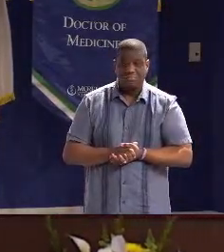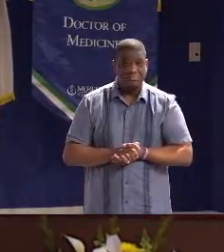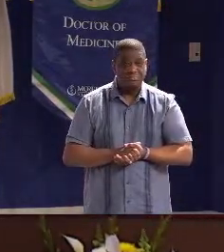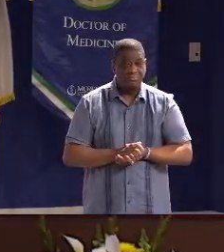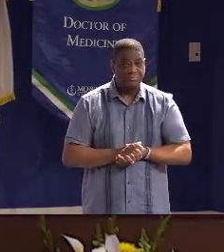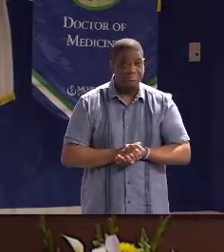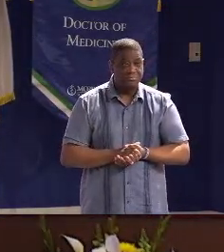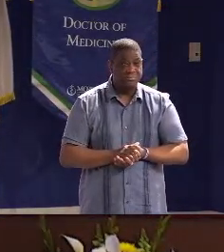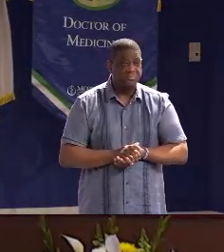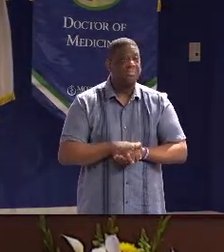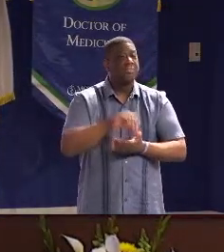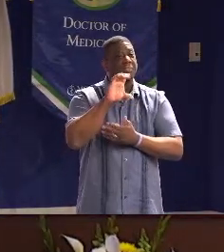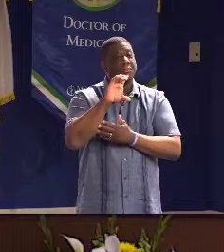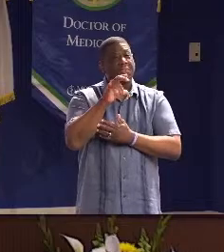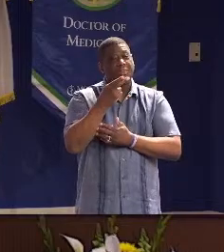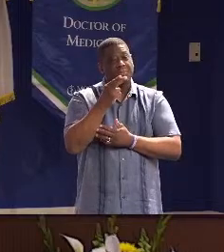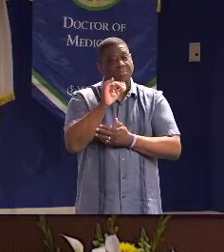Chimsum Agbum.